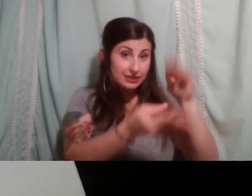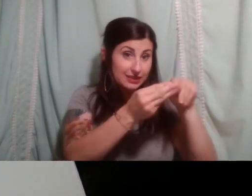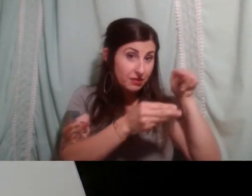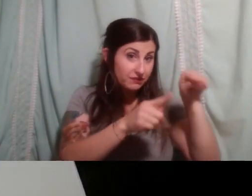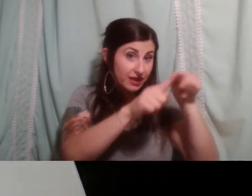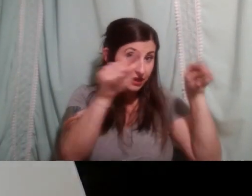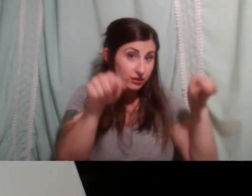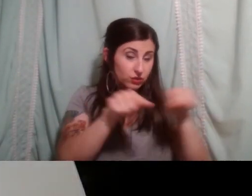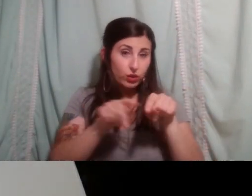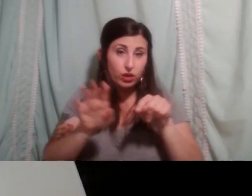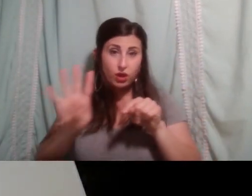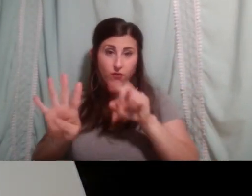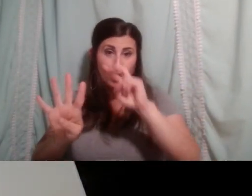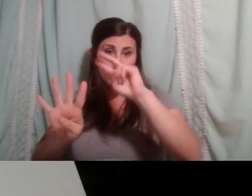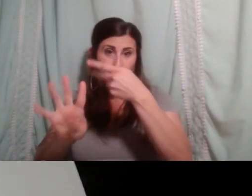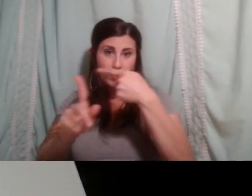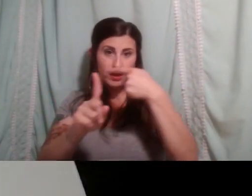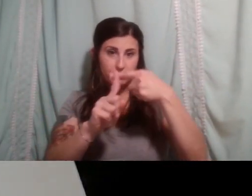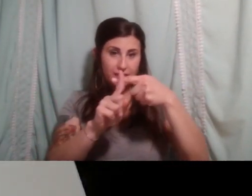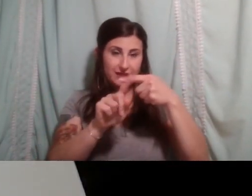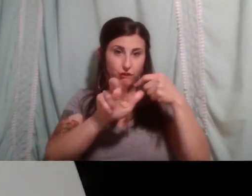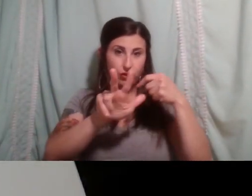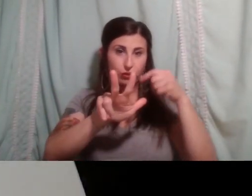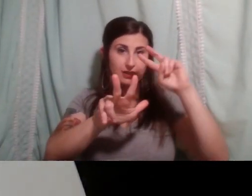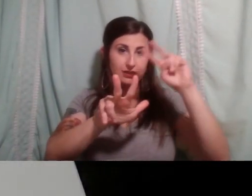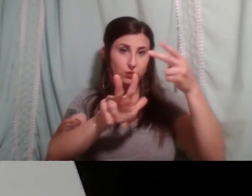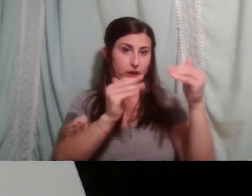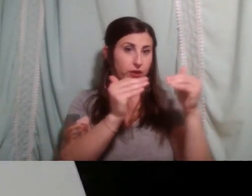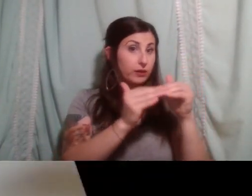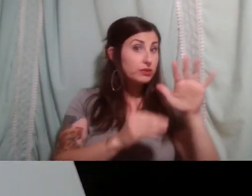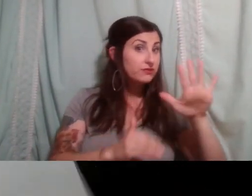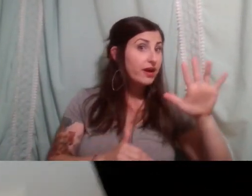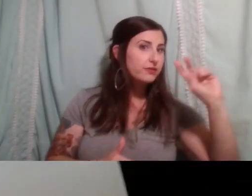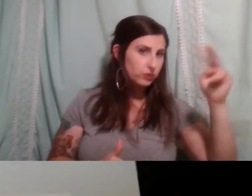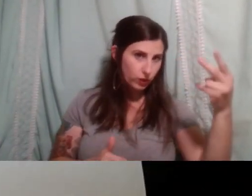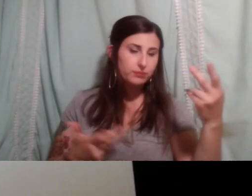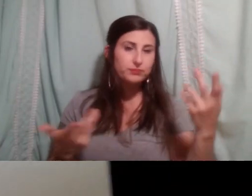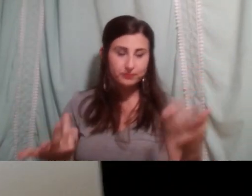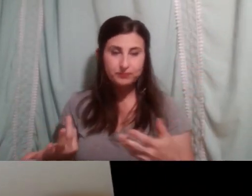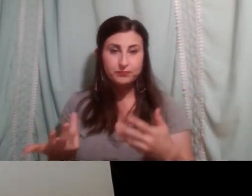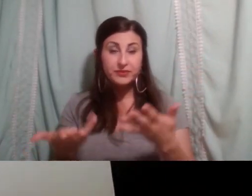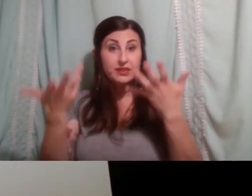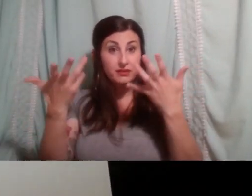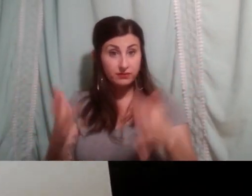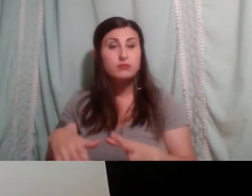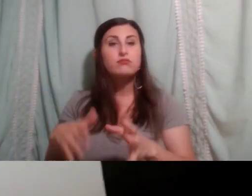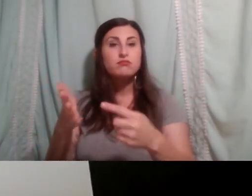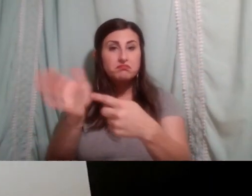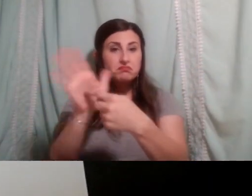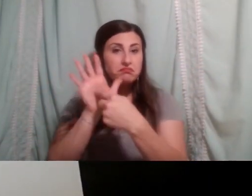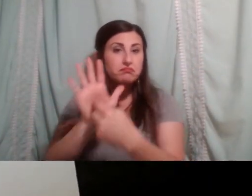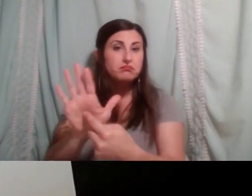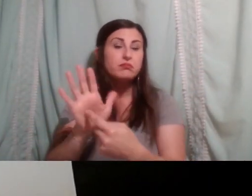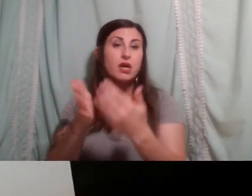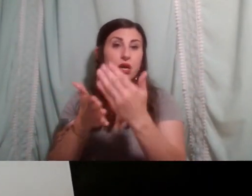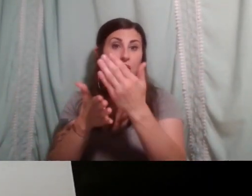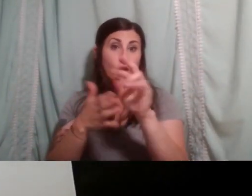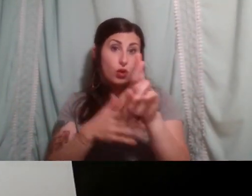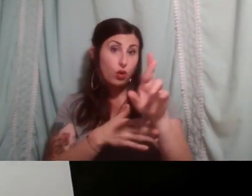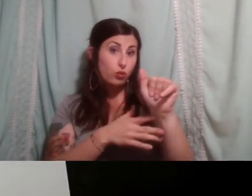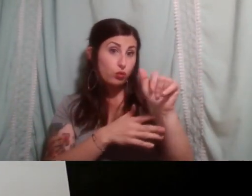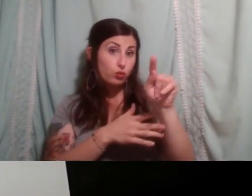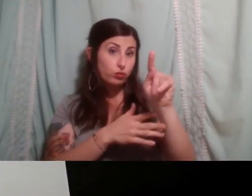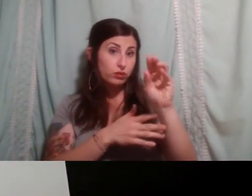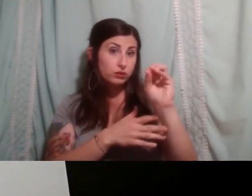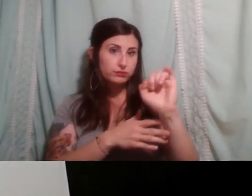this square. All right, so 4 squared plus 3 squared equals 5 squared. All right, then we did some examples where we